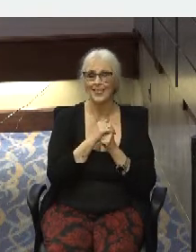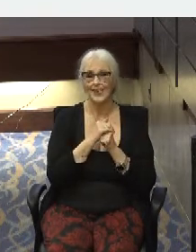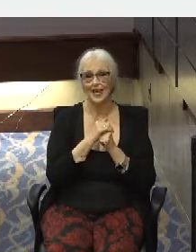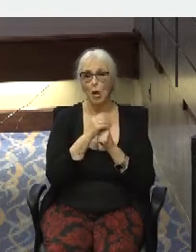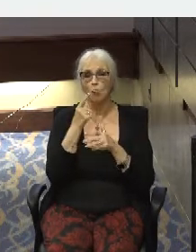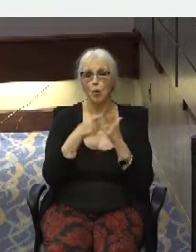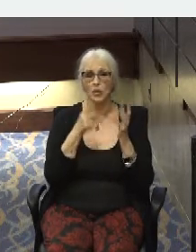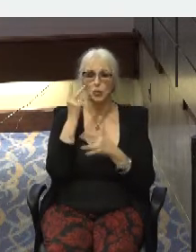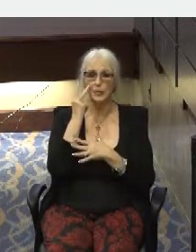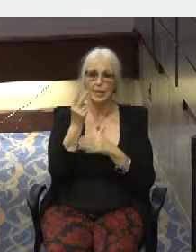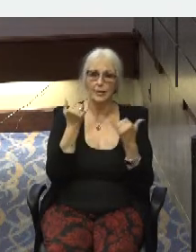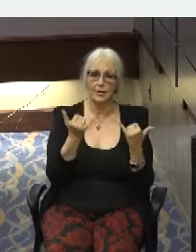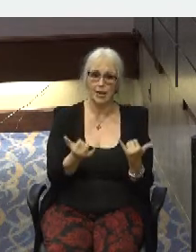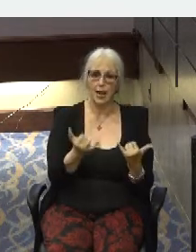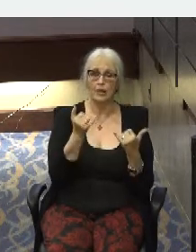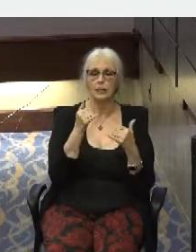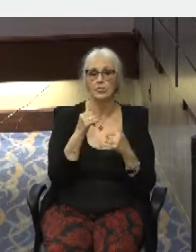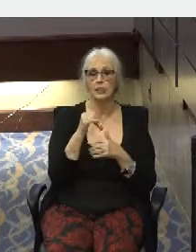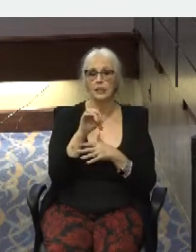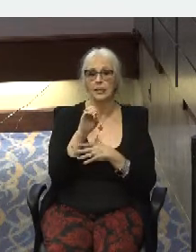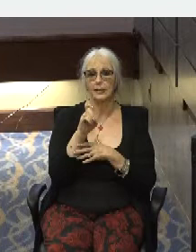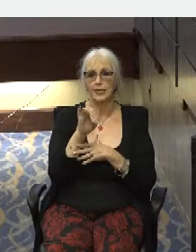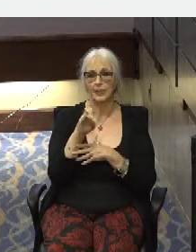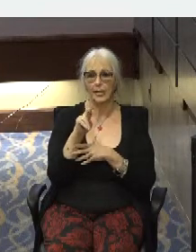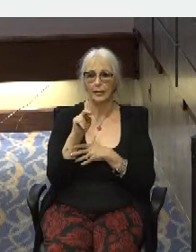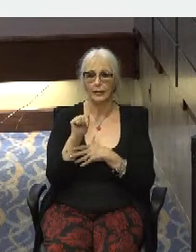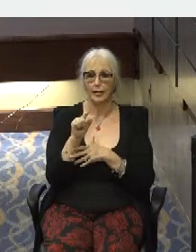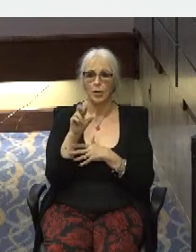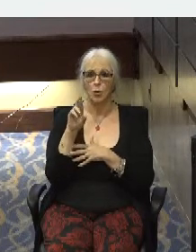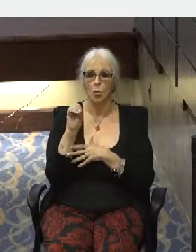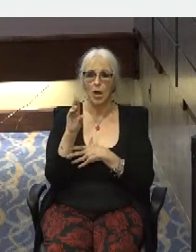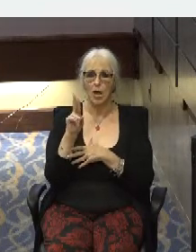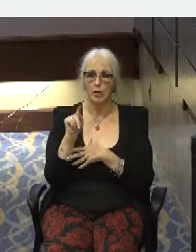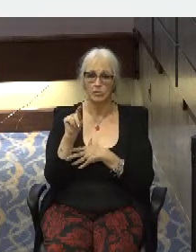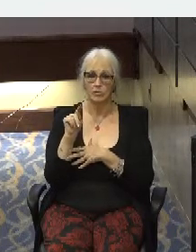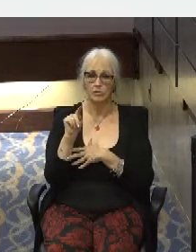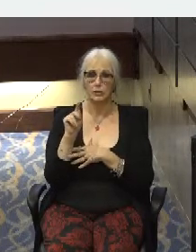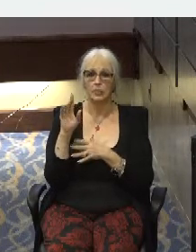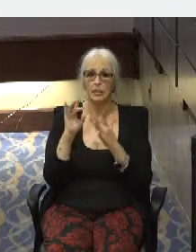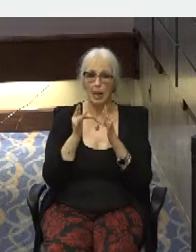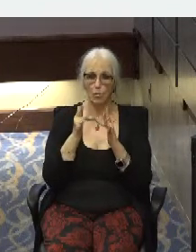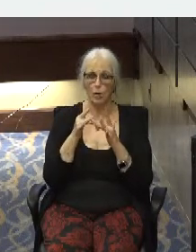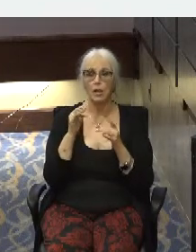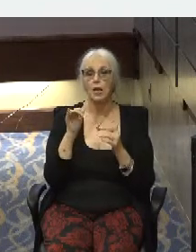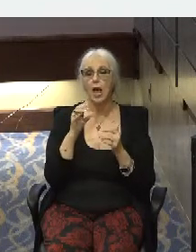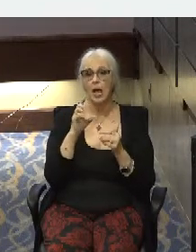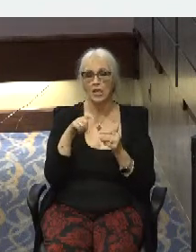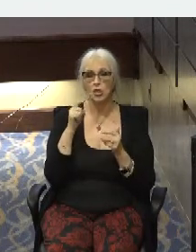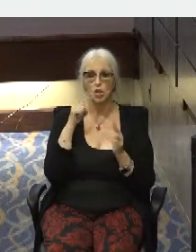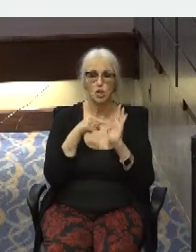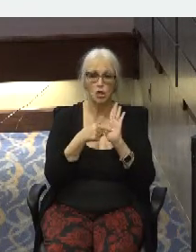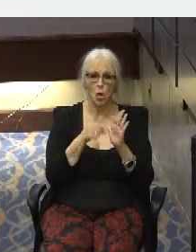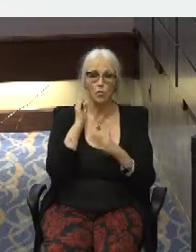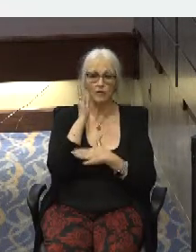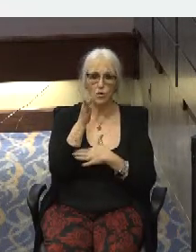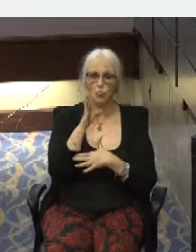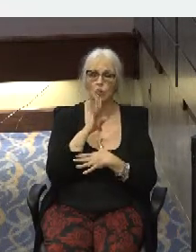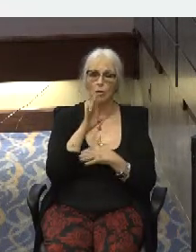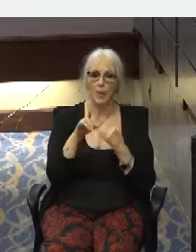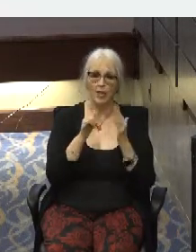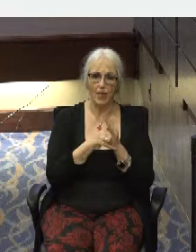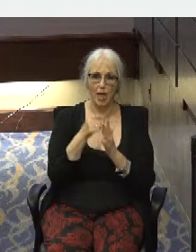right now is the existing route network, and the simulation should have included the future. So we'll come back to that in just a